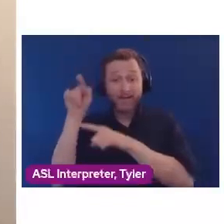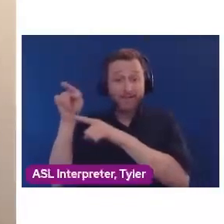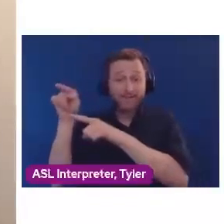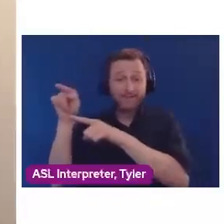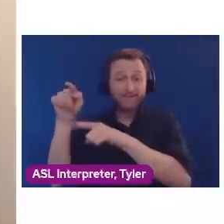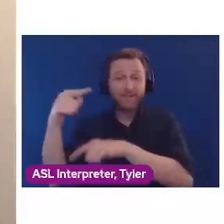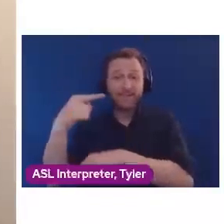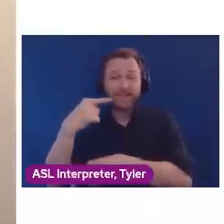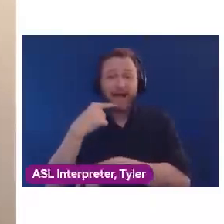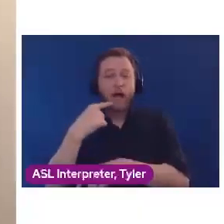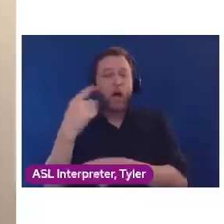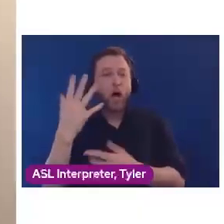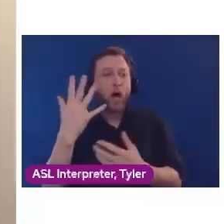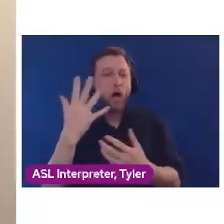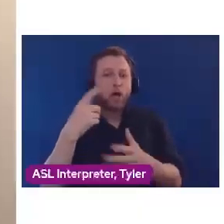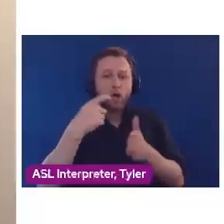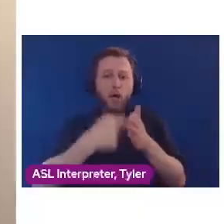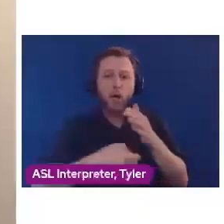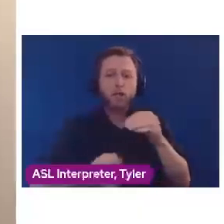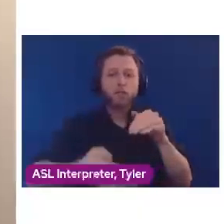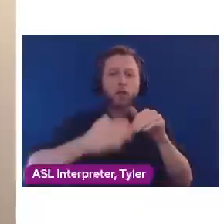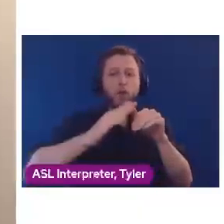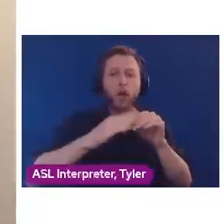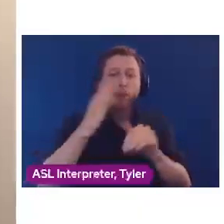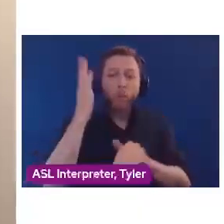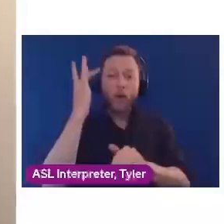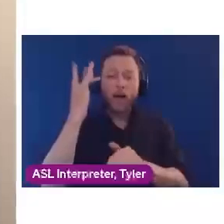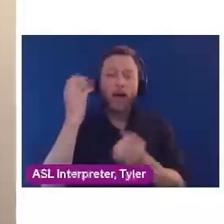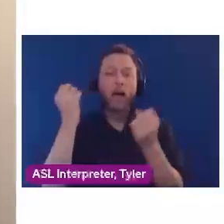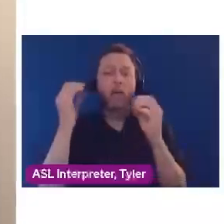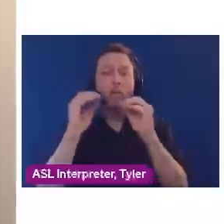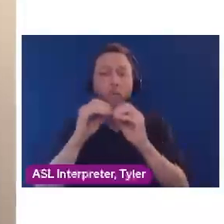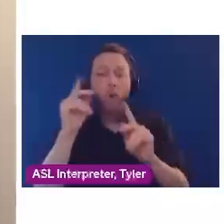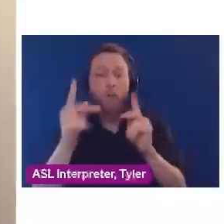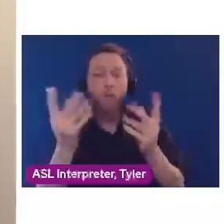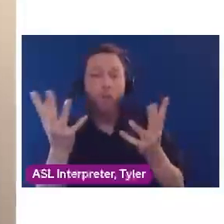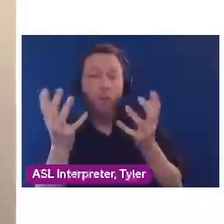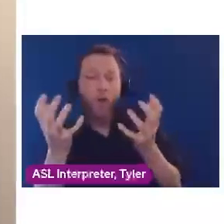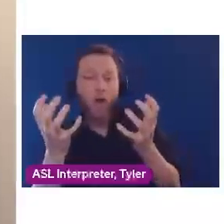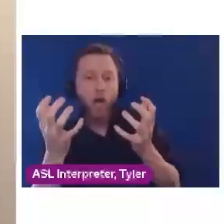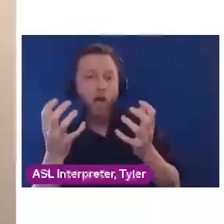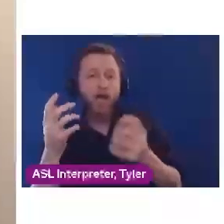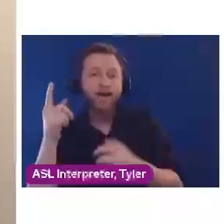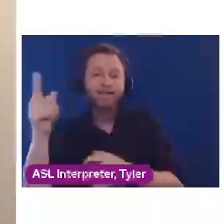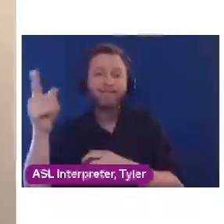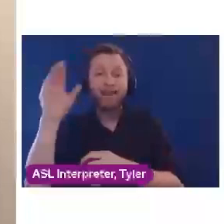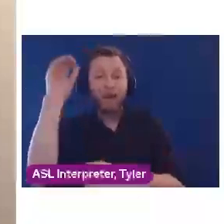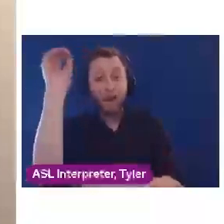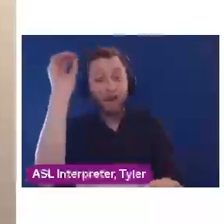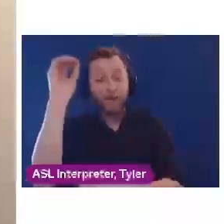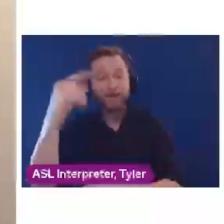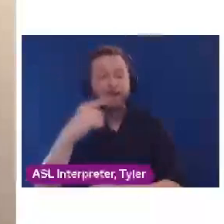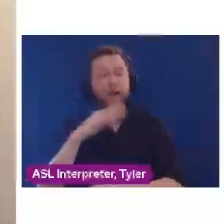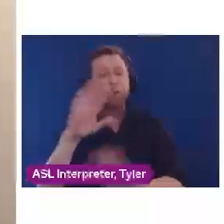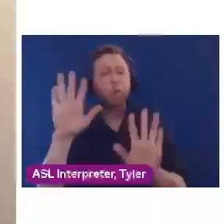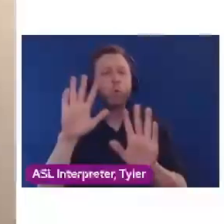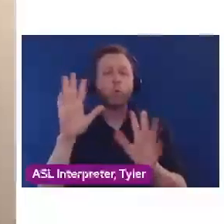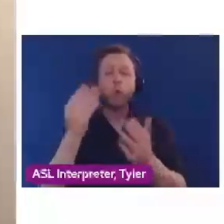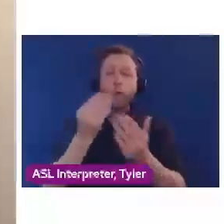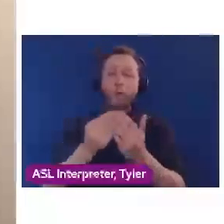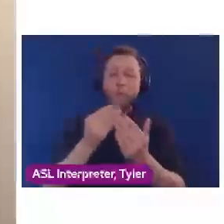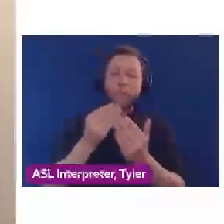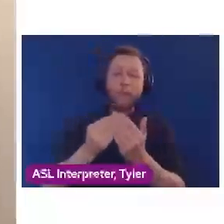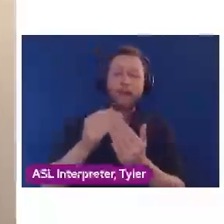are for demand reasons. They're saying, we gave you too much money in stimulus checks. That was a